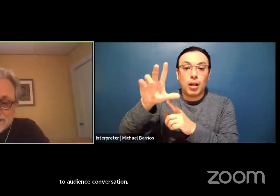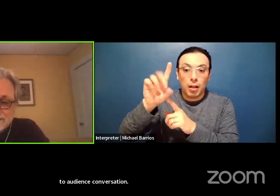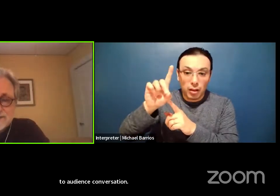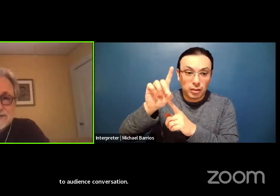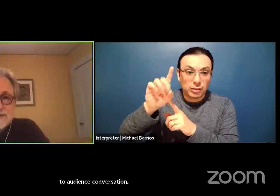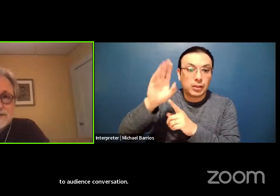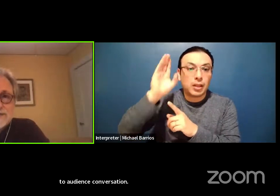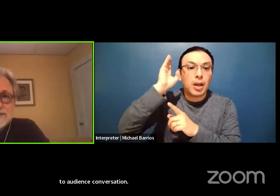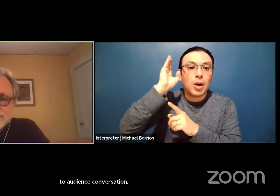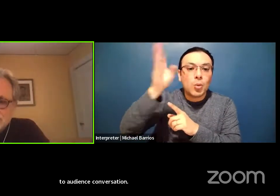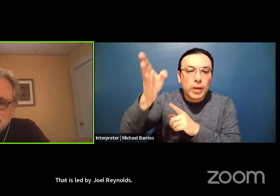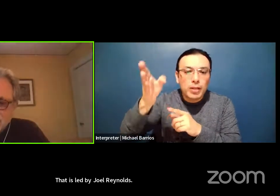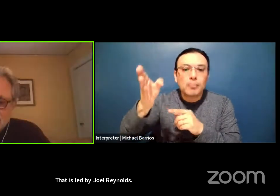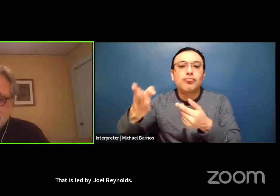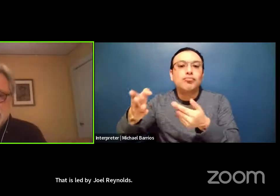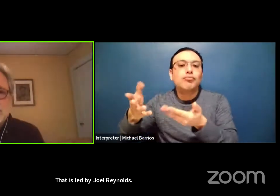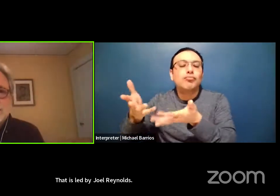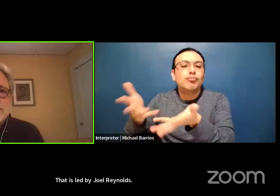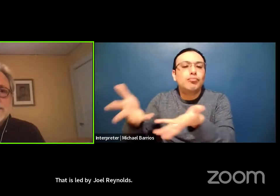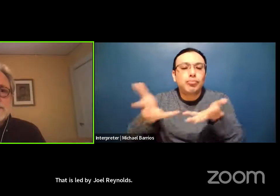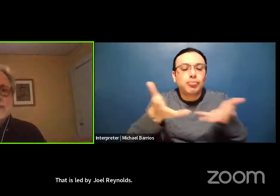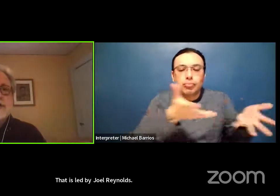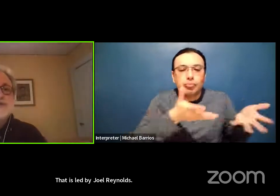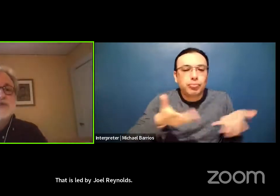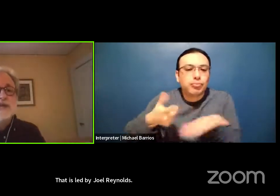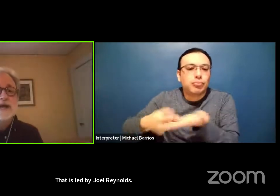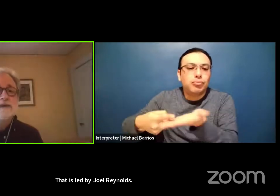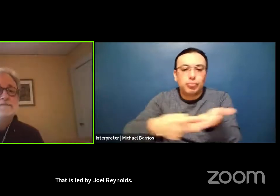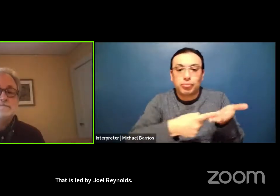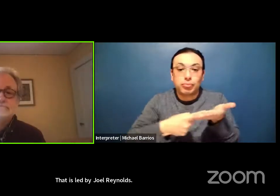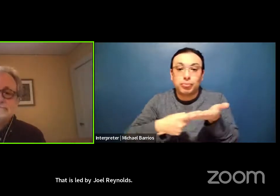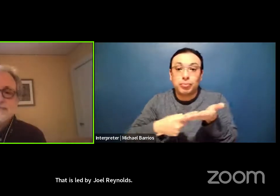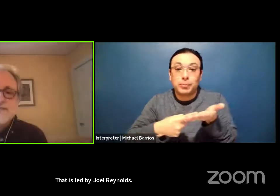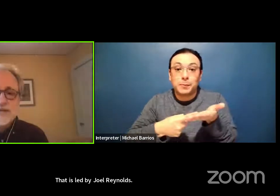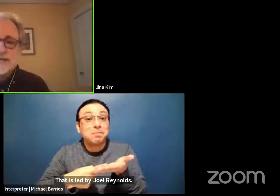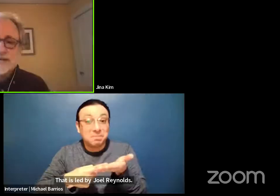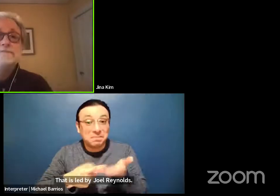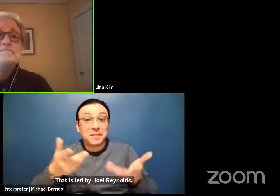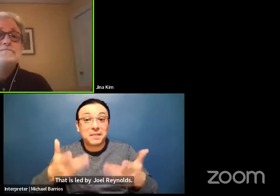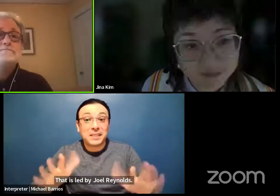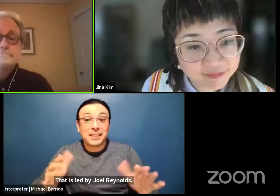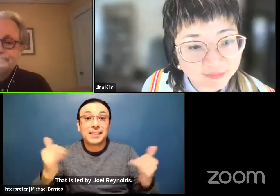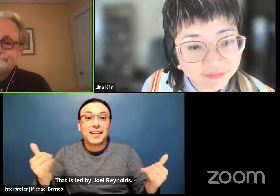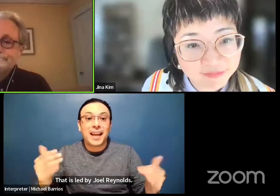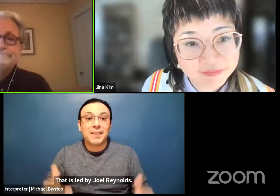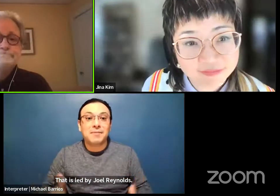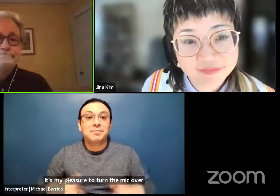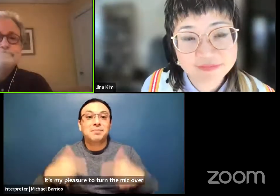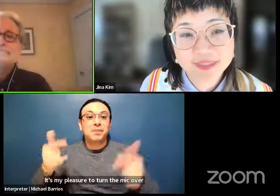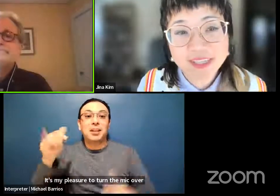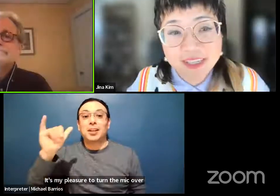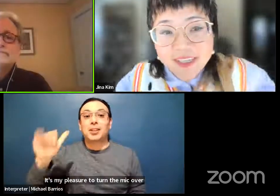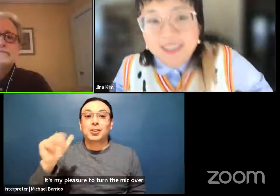my pleasure to turn the Zoom mic over to Jina. Jina?